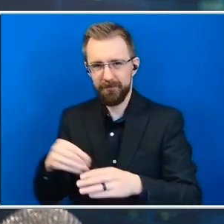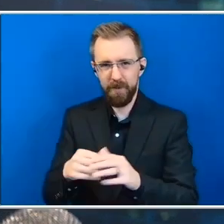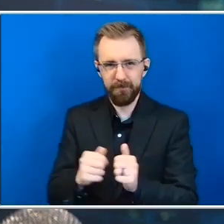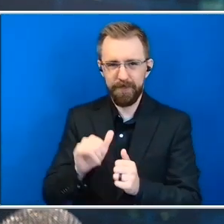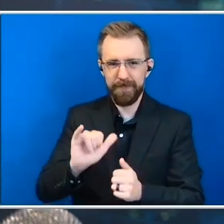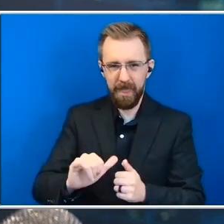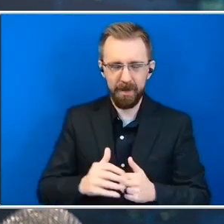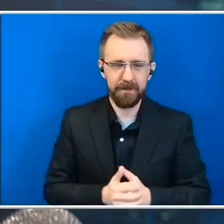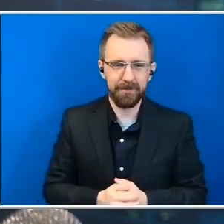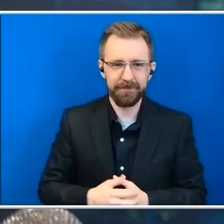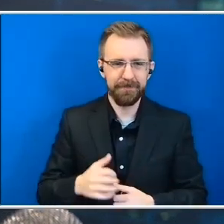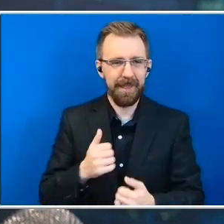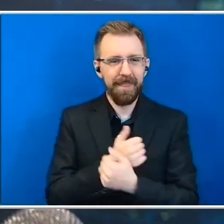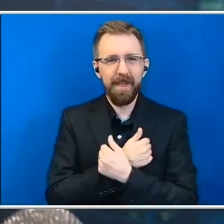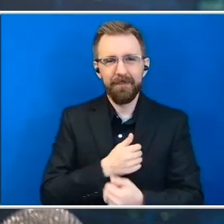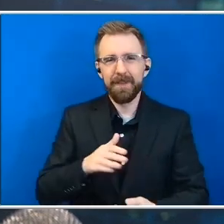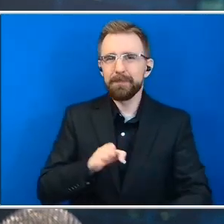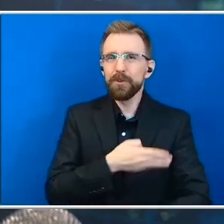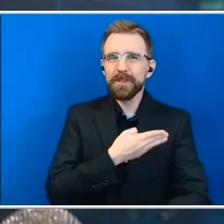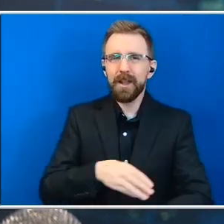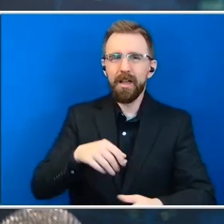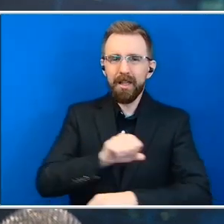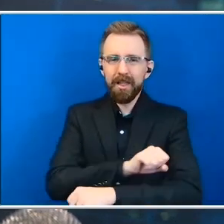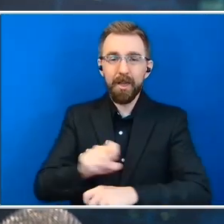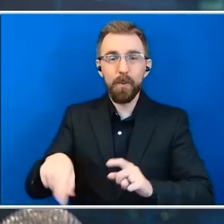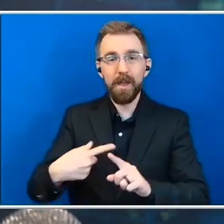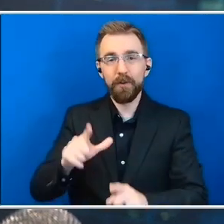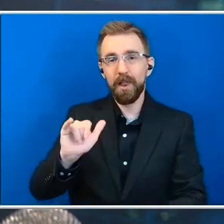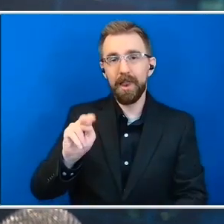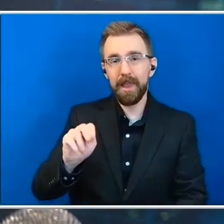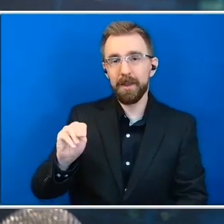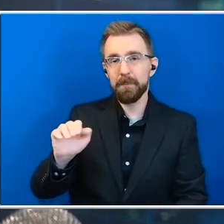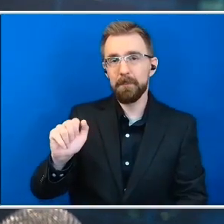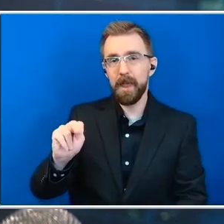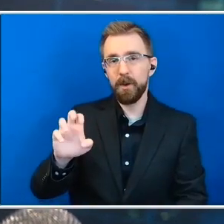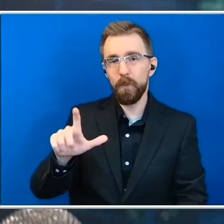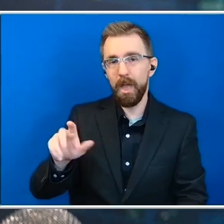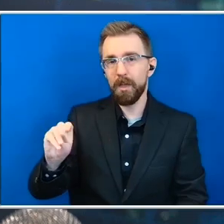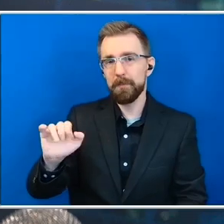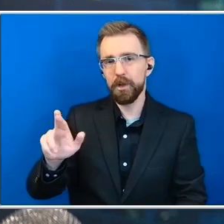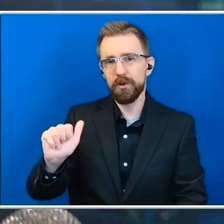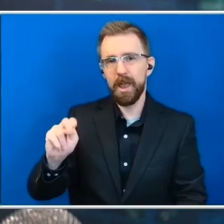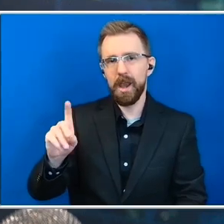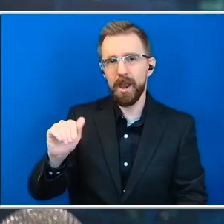Broadway musicals, and when Lin-Manuel Miranda accepted a Tony Award for Best Musical Play,